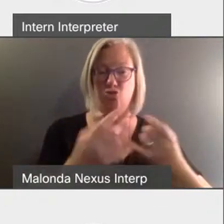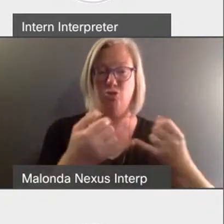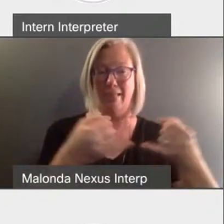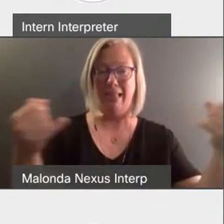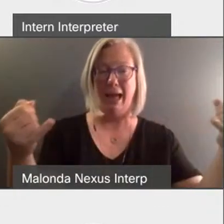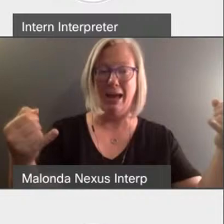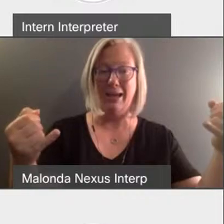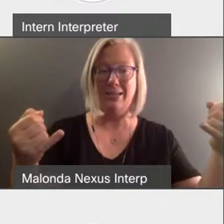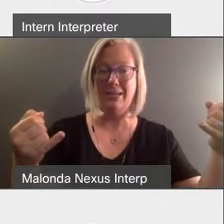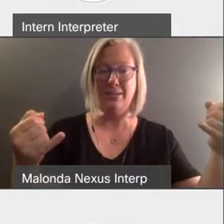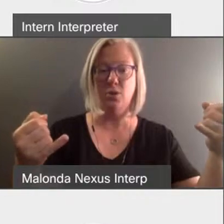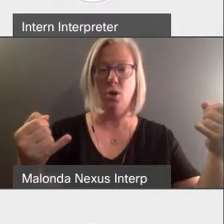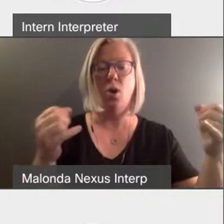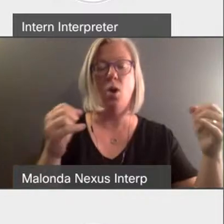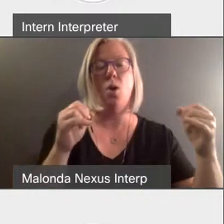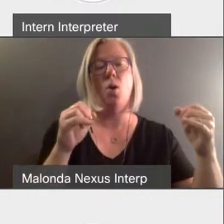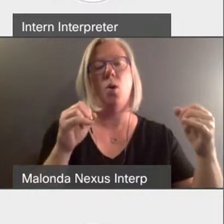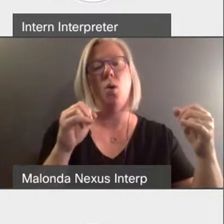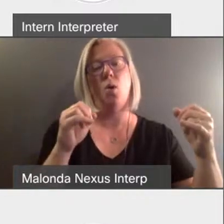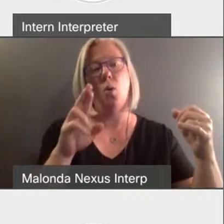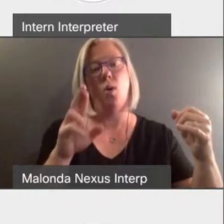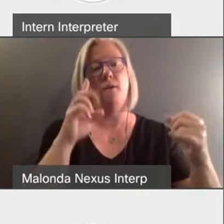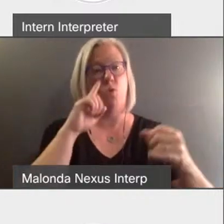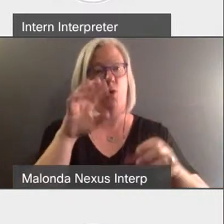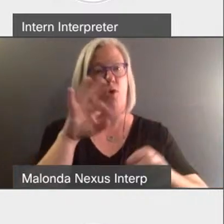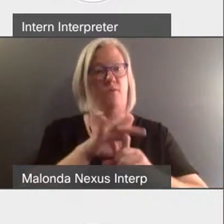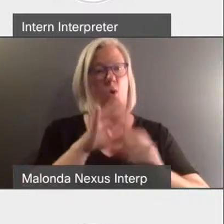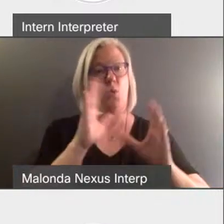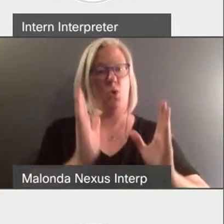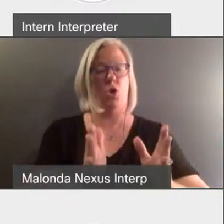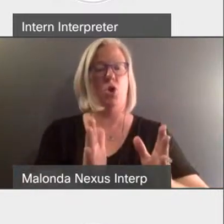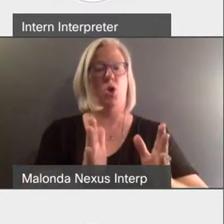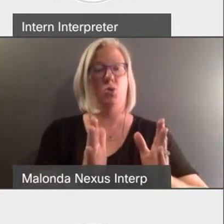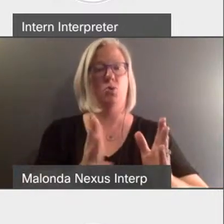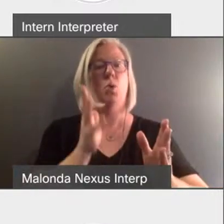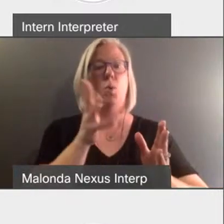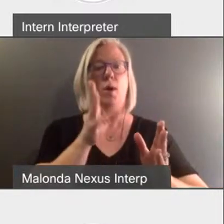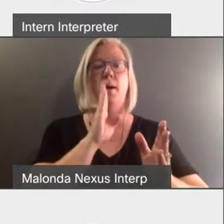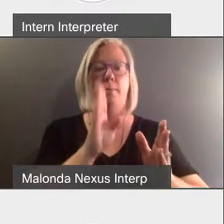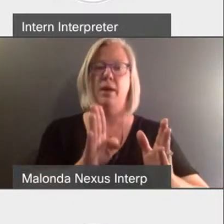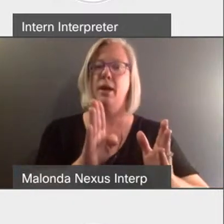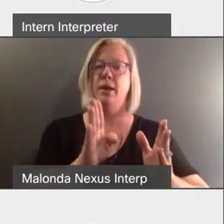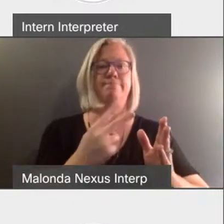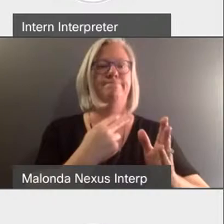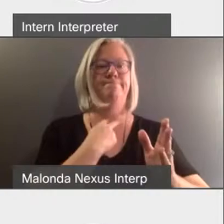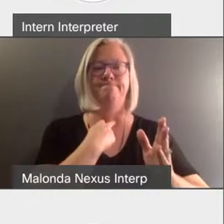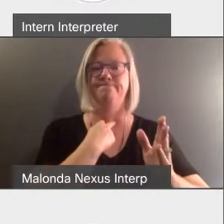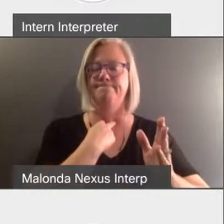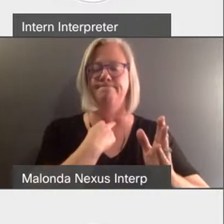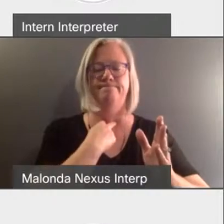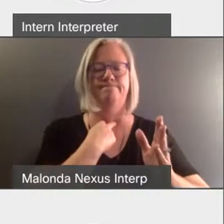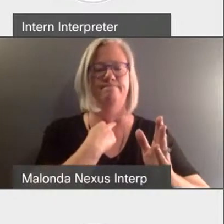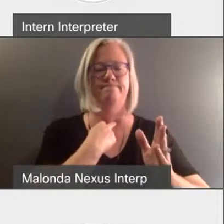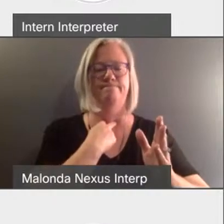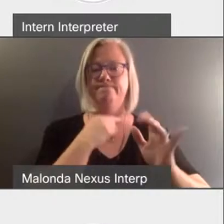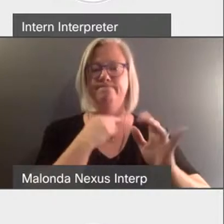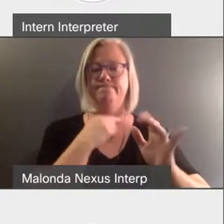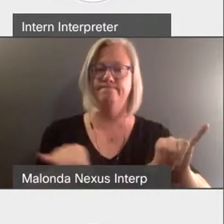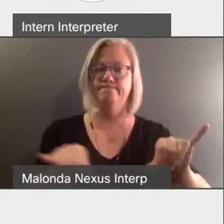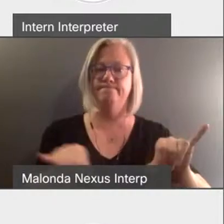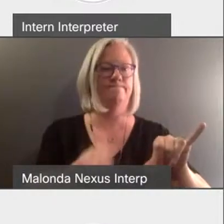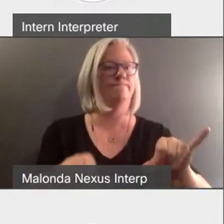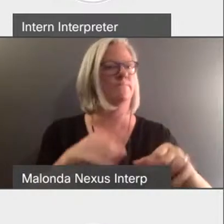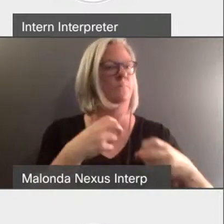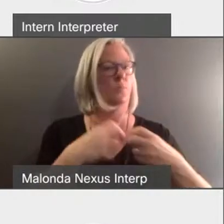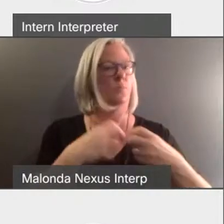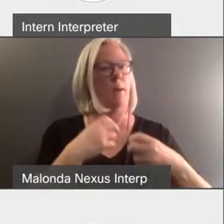lines for voters, we'll be plagued with this whole issue of